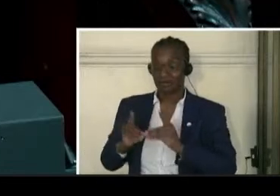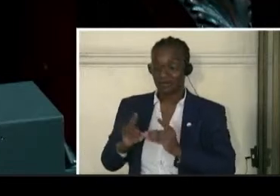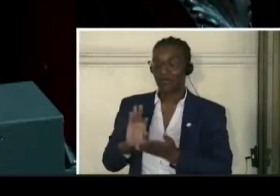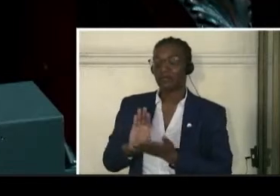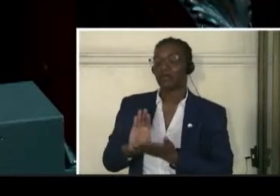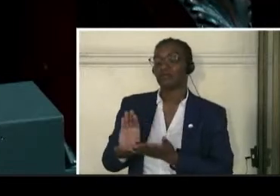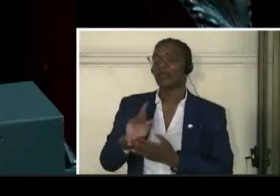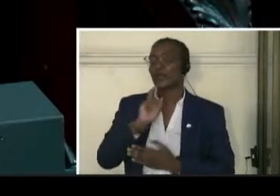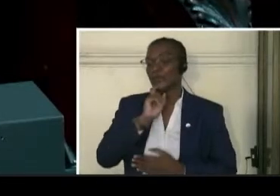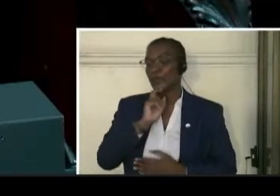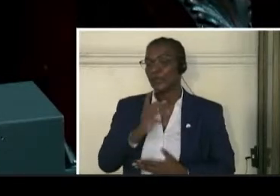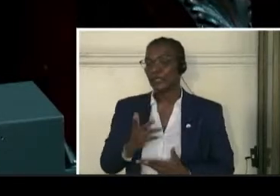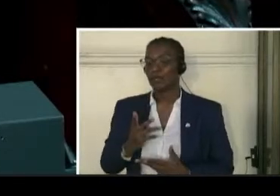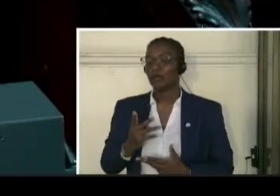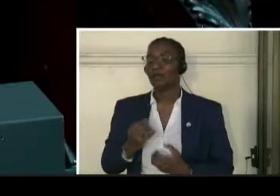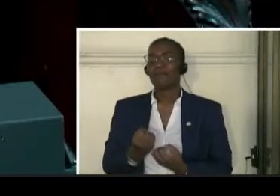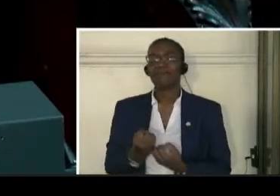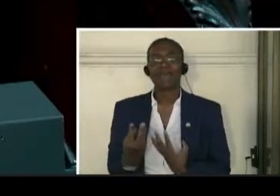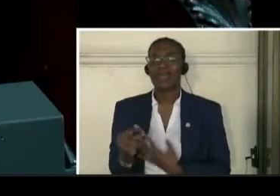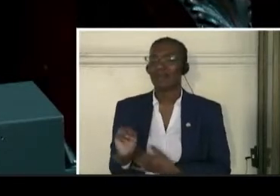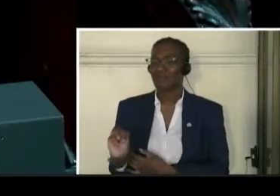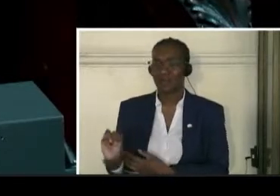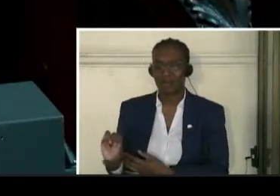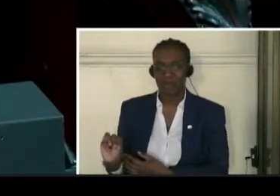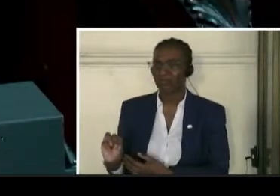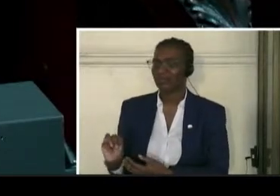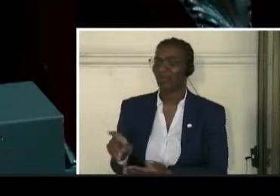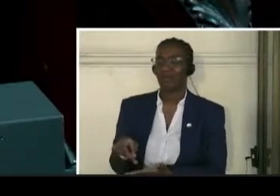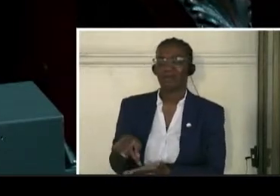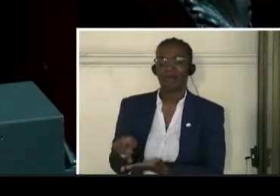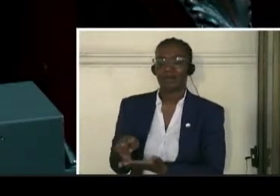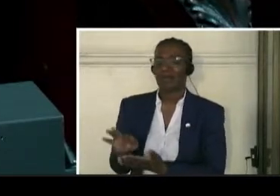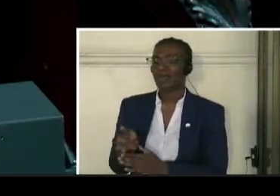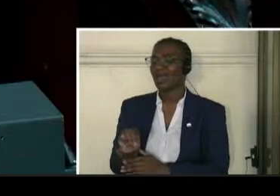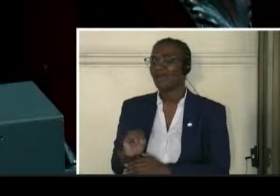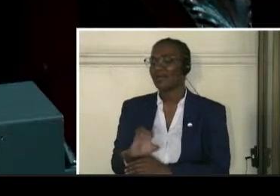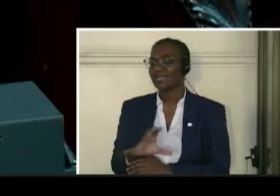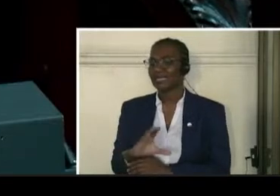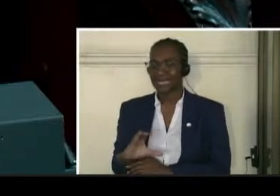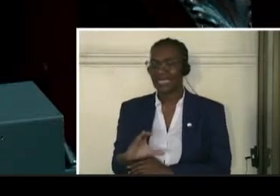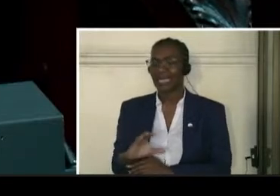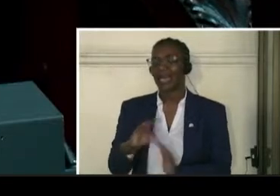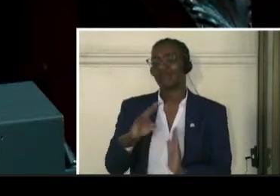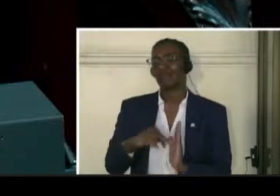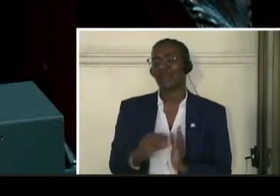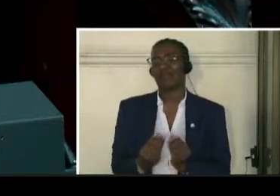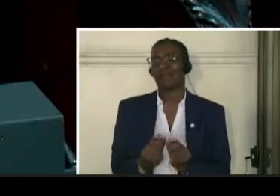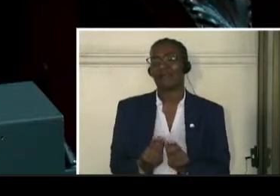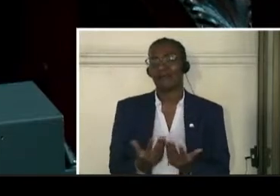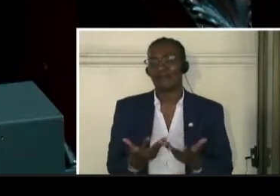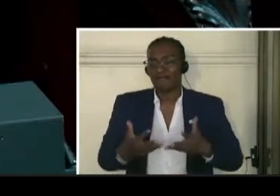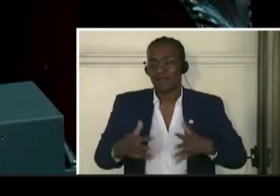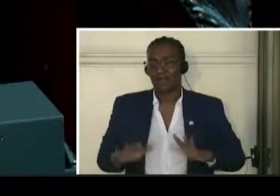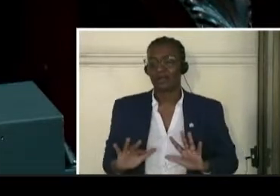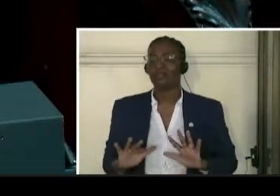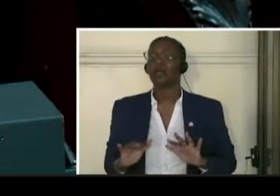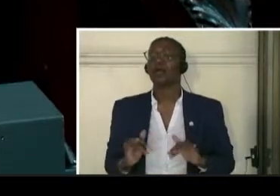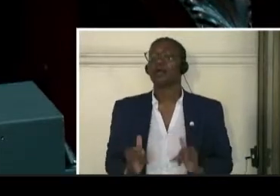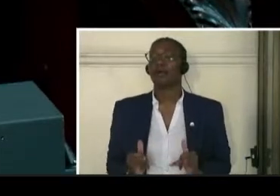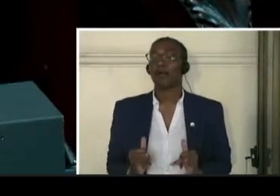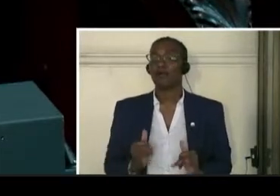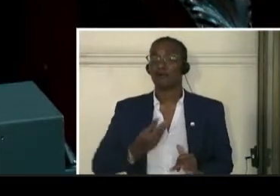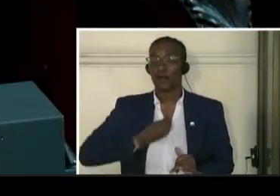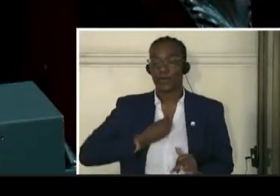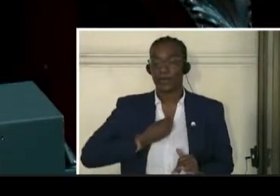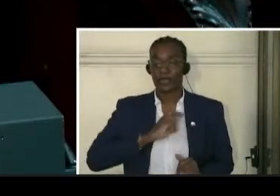spent a couple of millions. I think MEC have read, I'm not going to read the numbers, he has given it to us. for